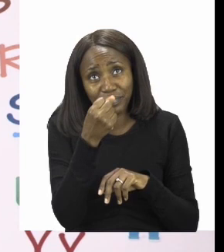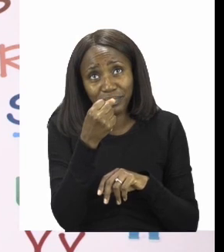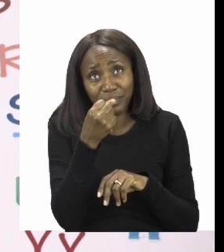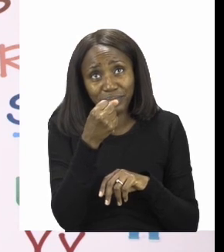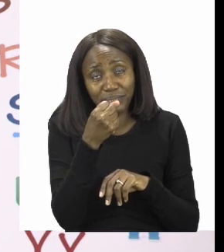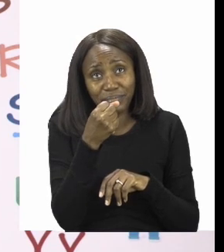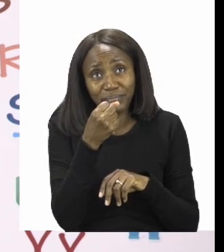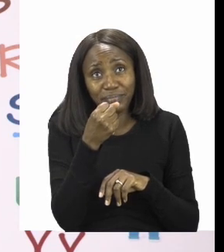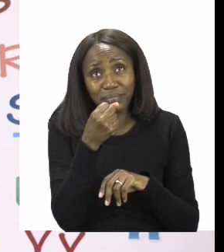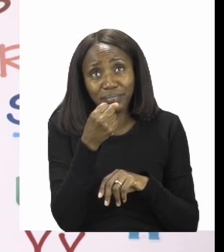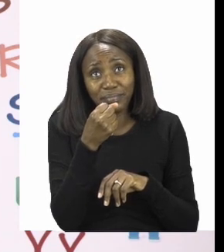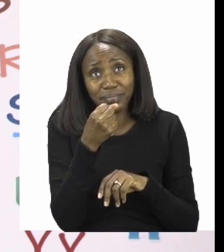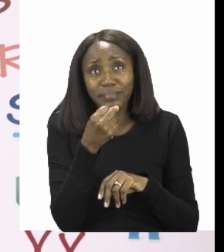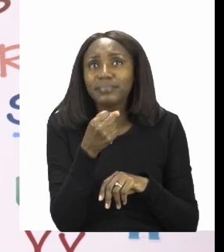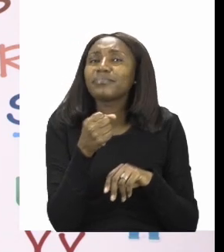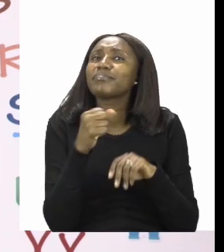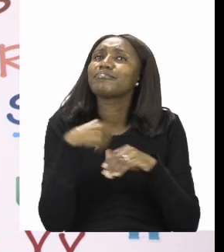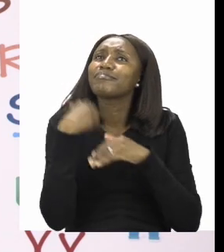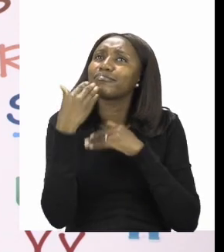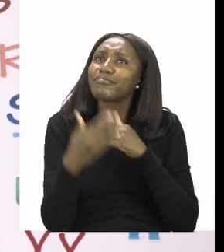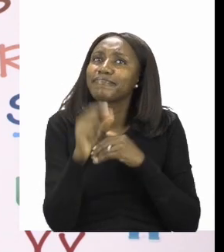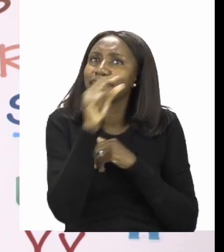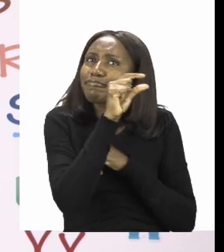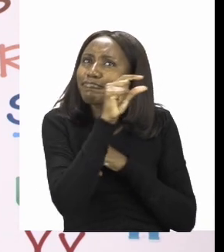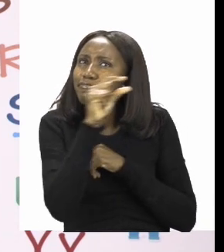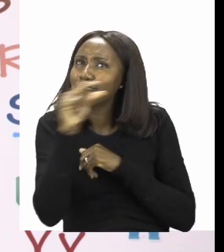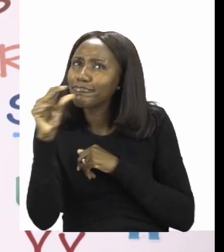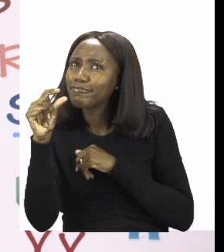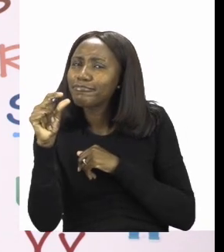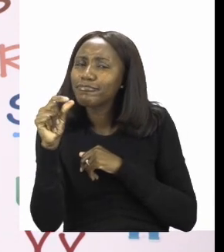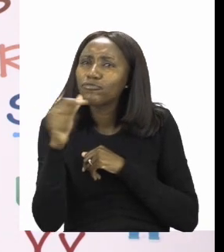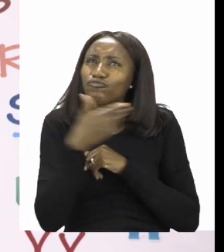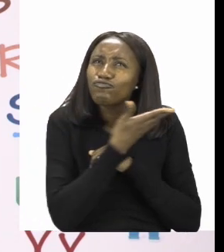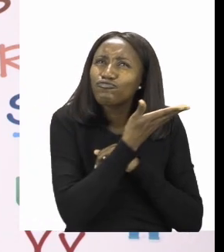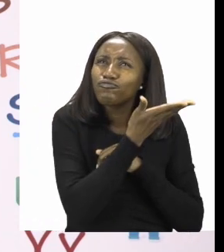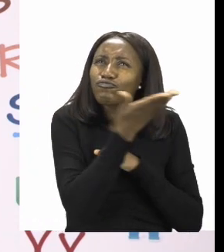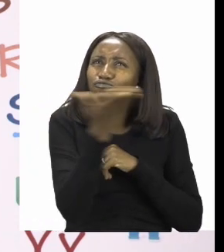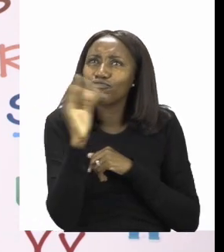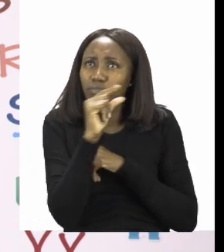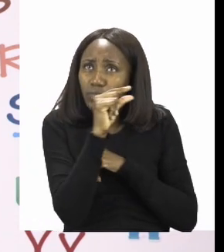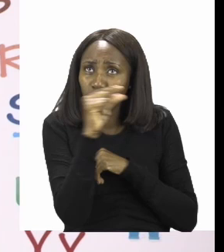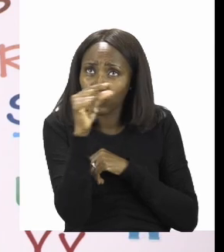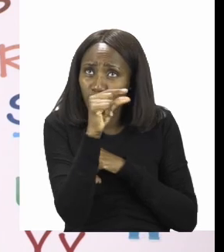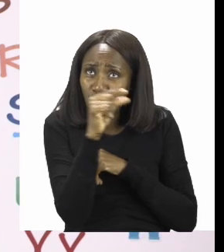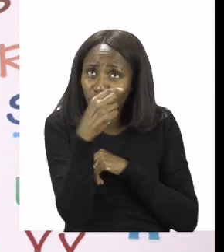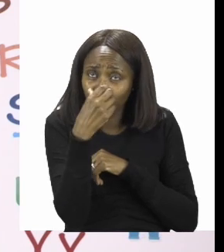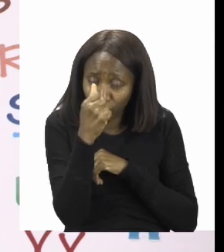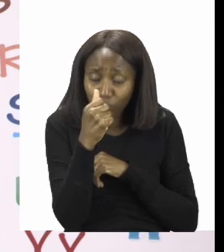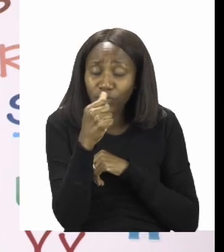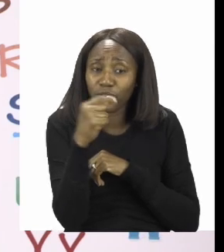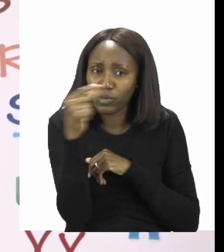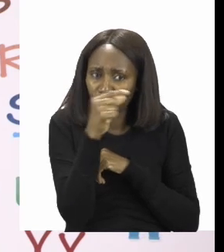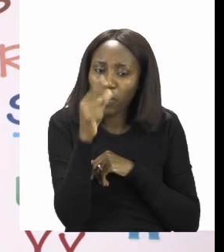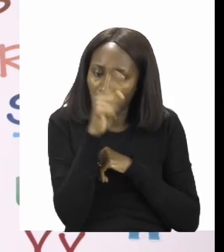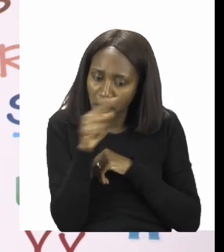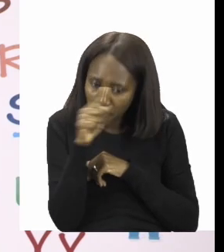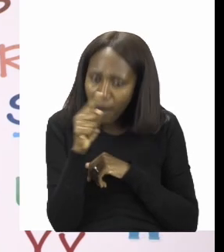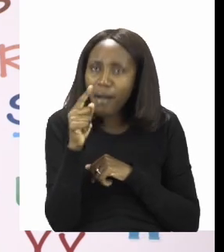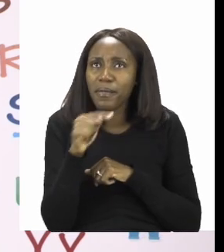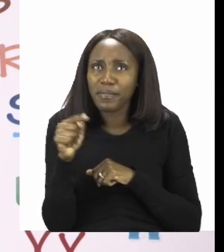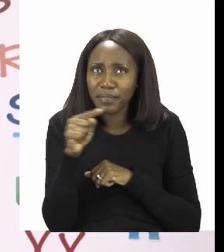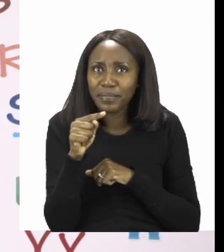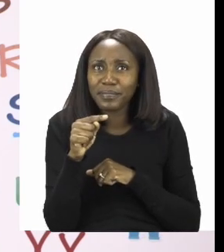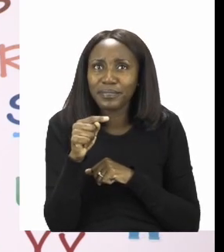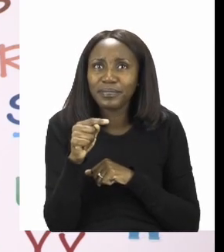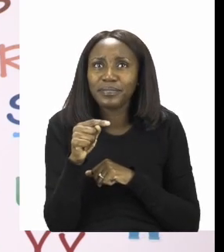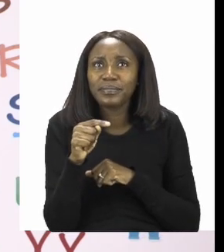And then for the sentence, you need to circle all the words that have G at the beginning. I have a